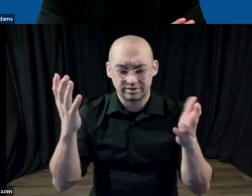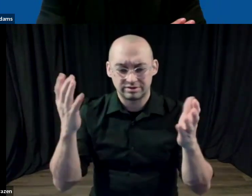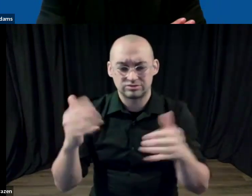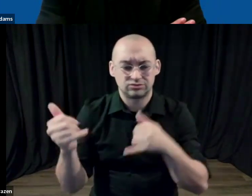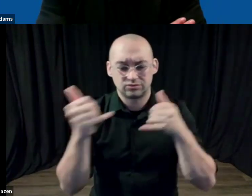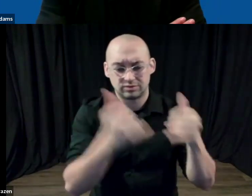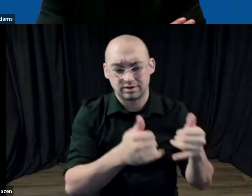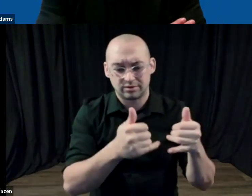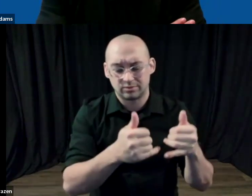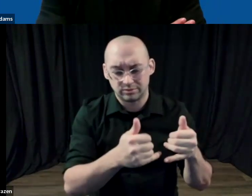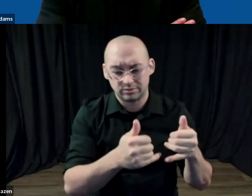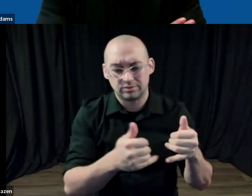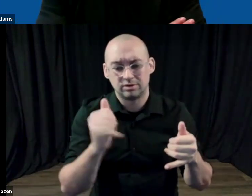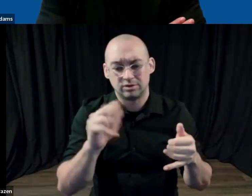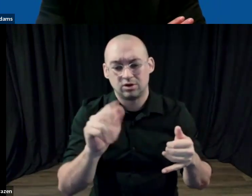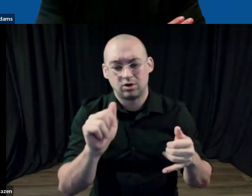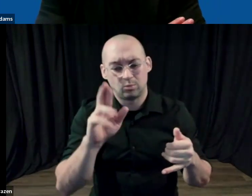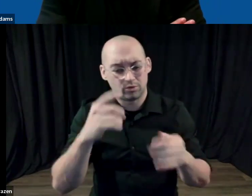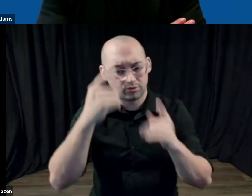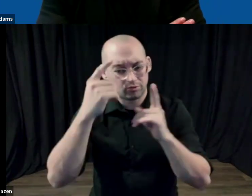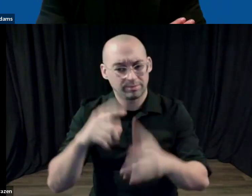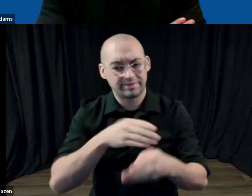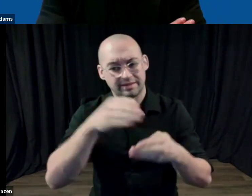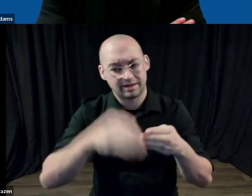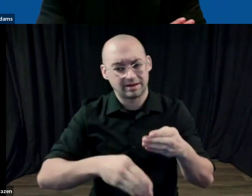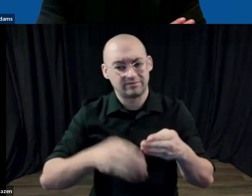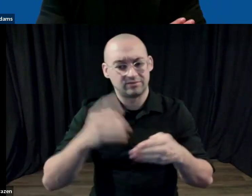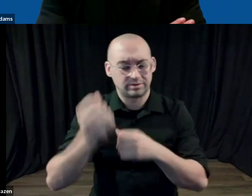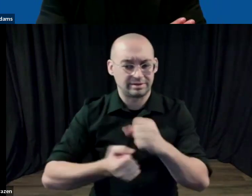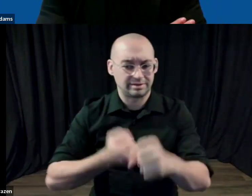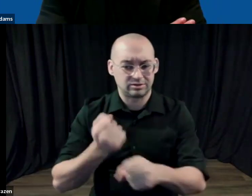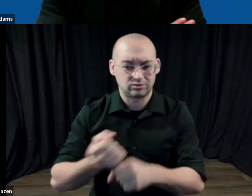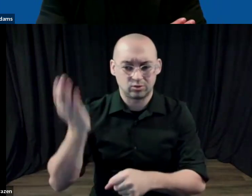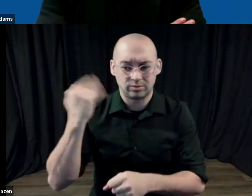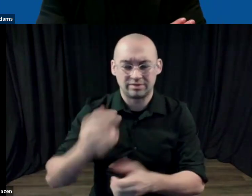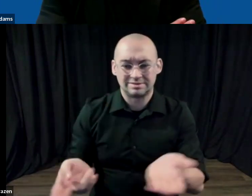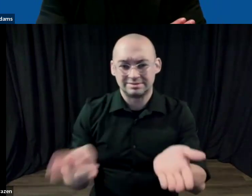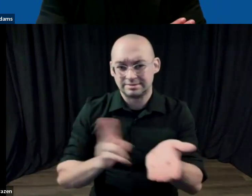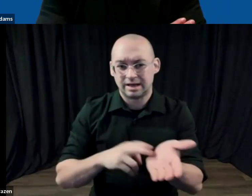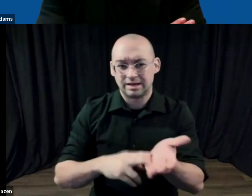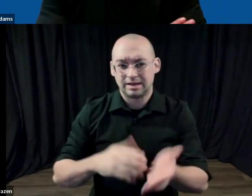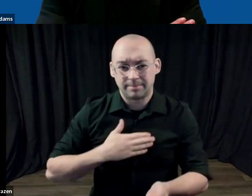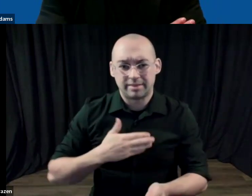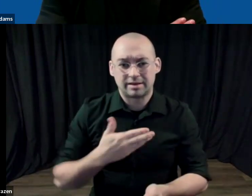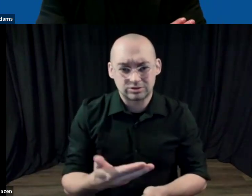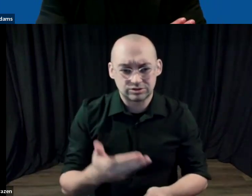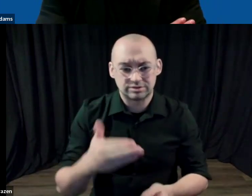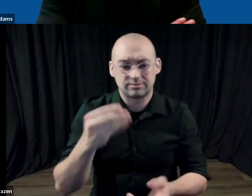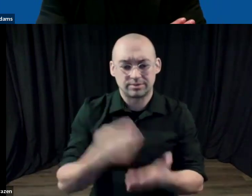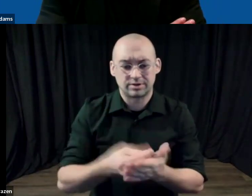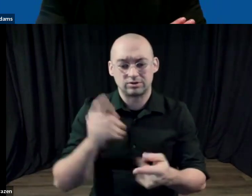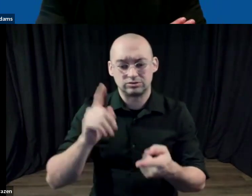award agreement at the end of last year. It's a signed obligation of those funds to California.